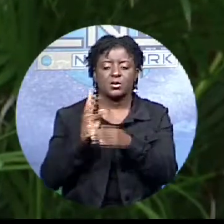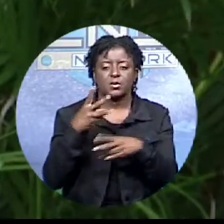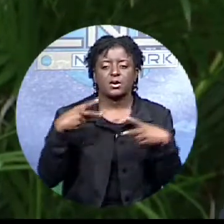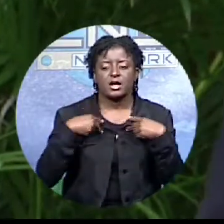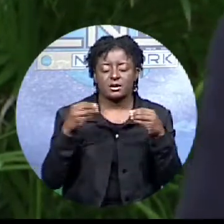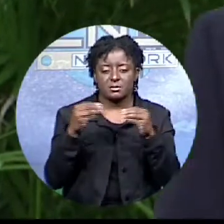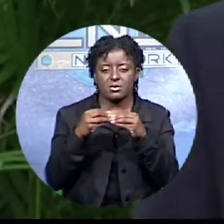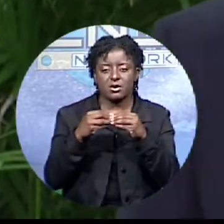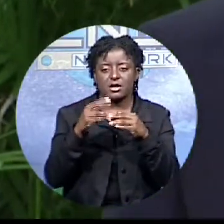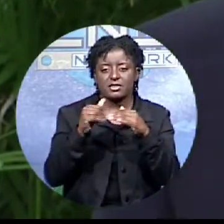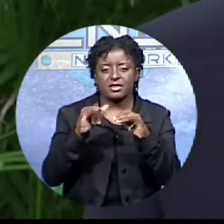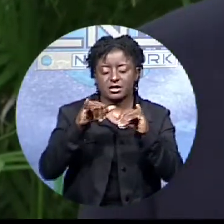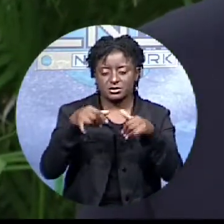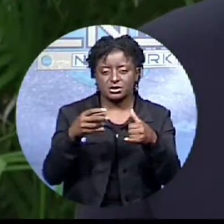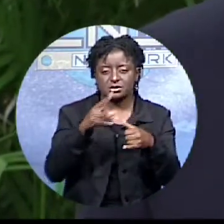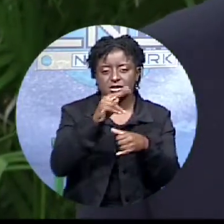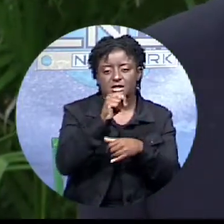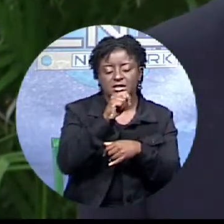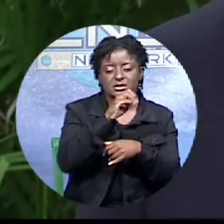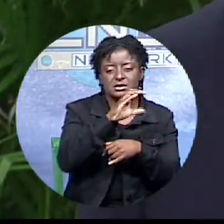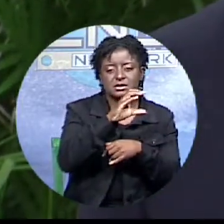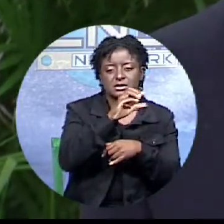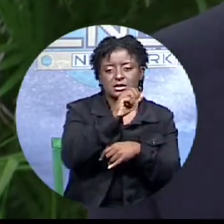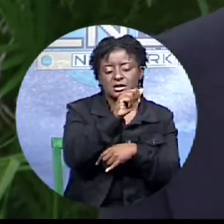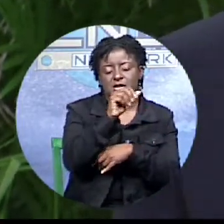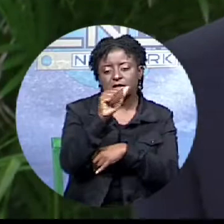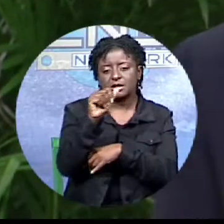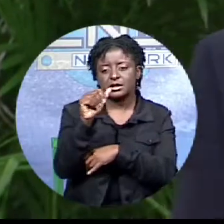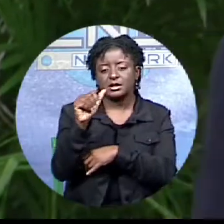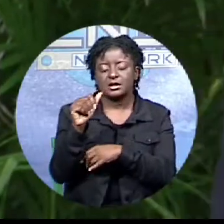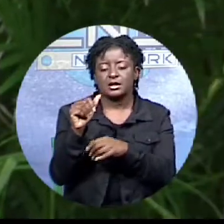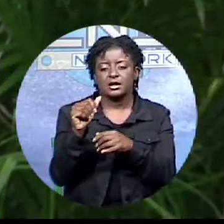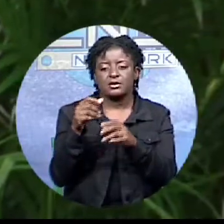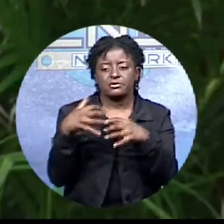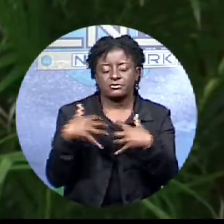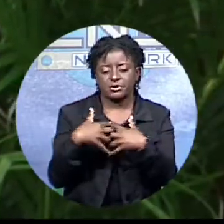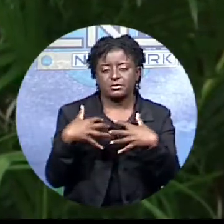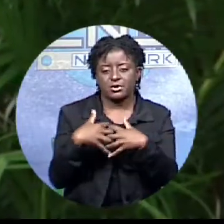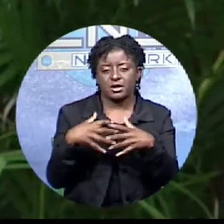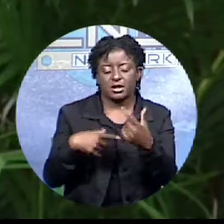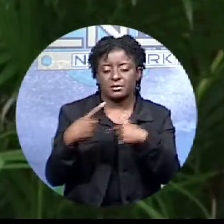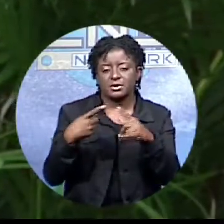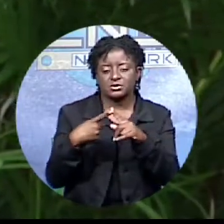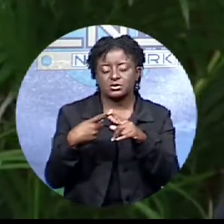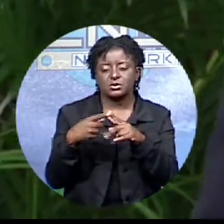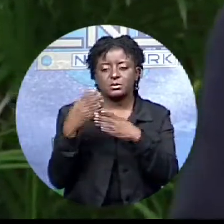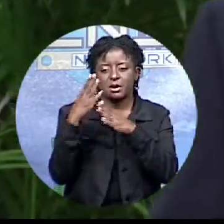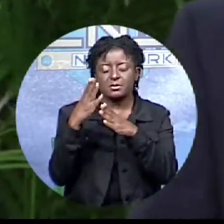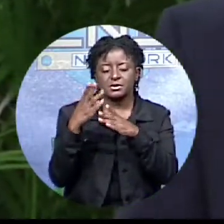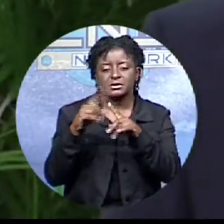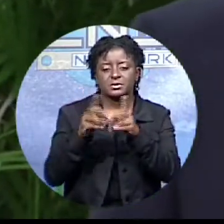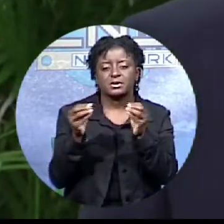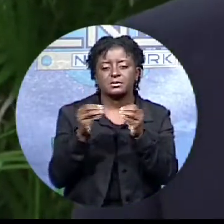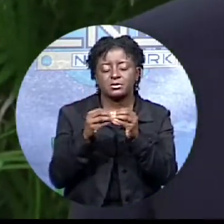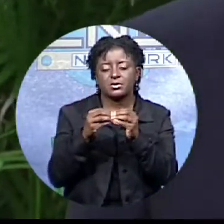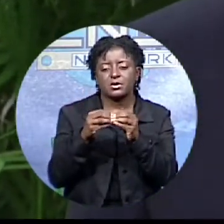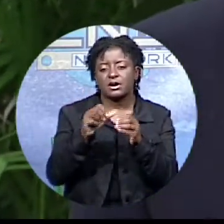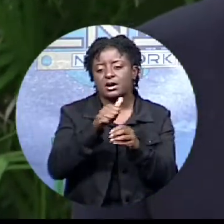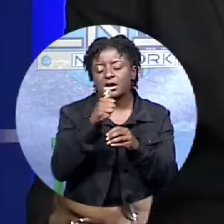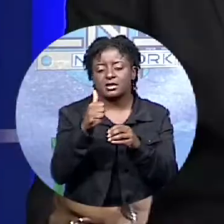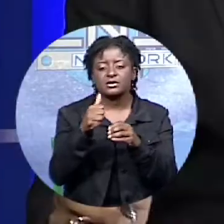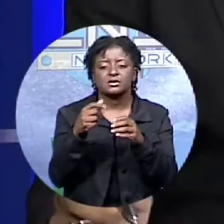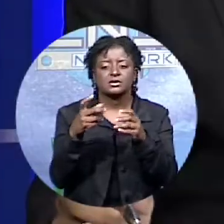just NCAA football coming to the Bahamas, but we'll have other NCAA sports